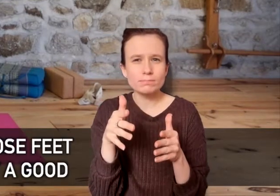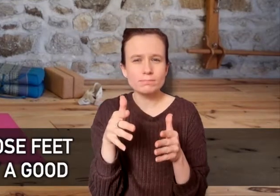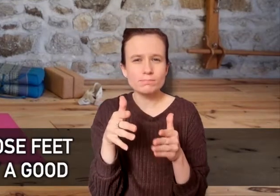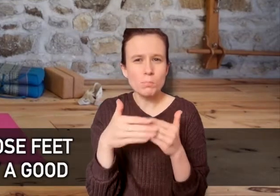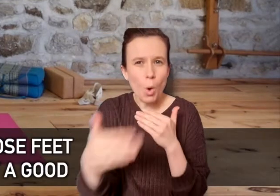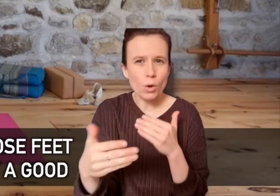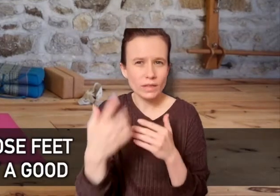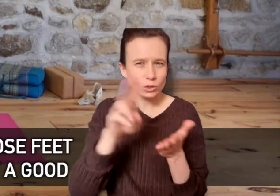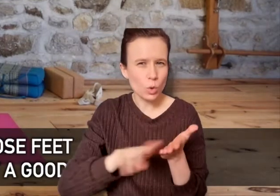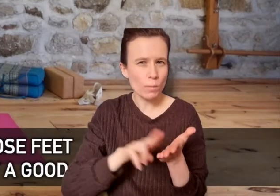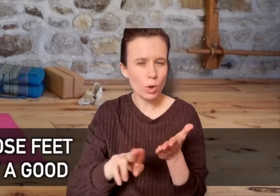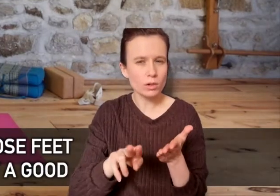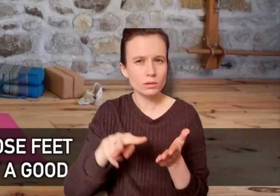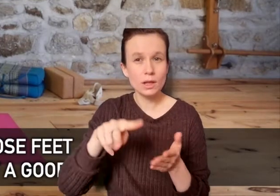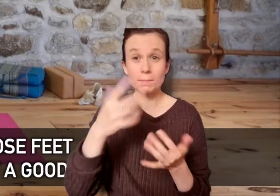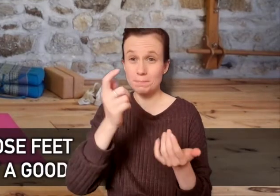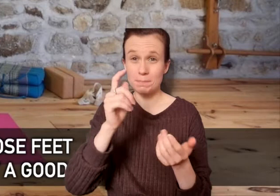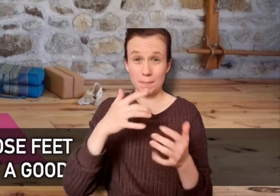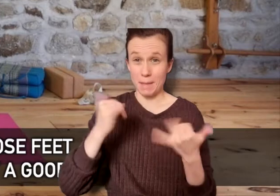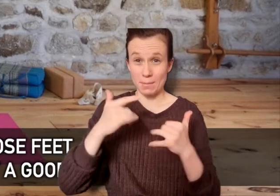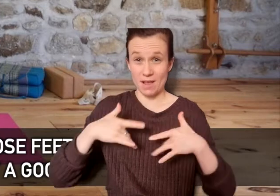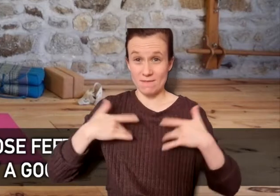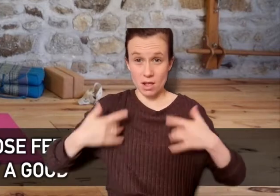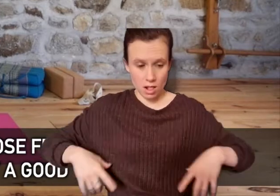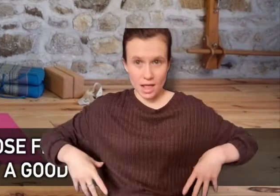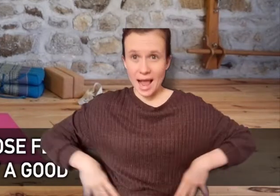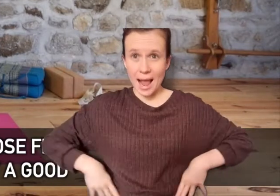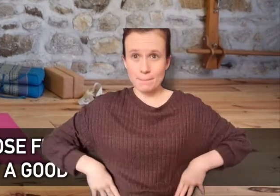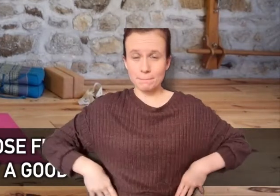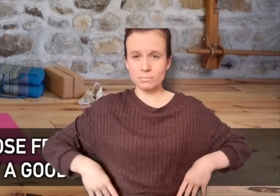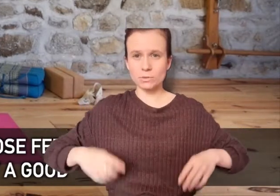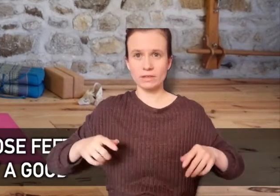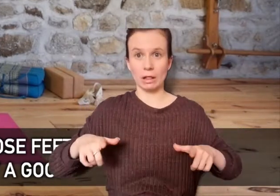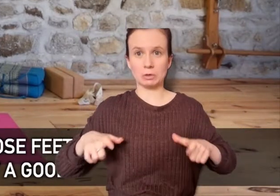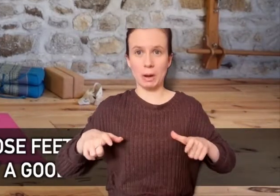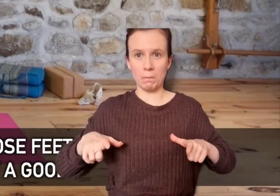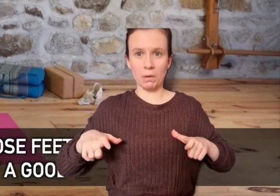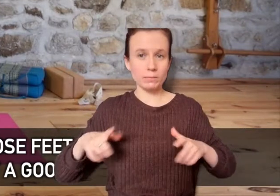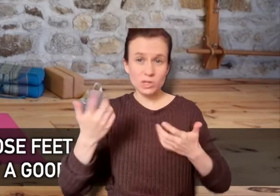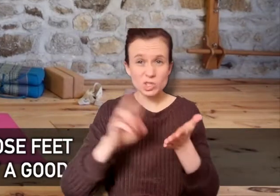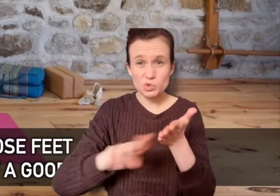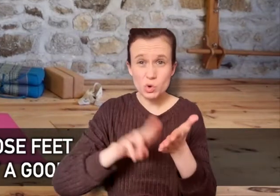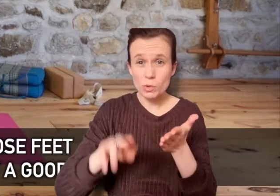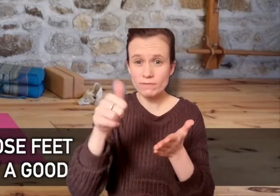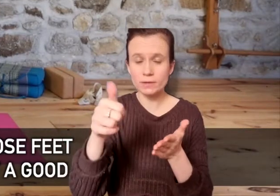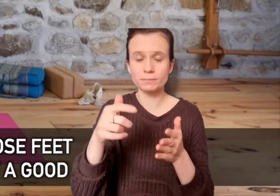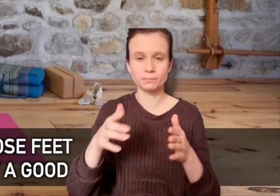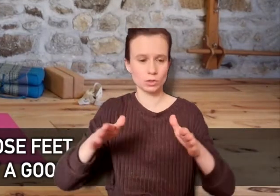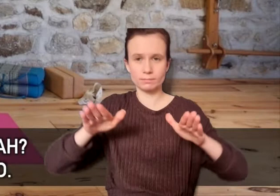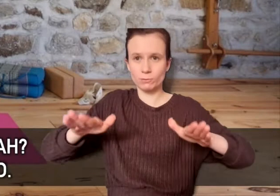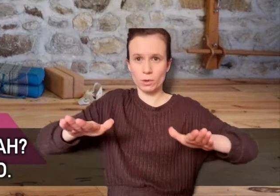normal. From there, we're going to rotate those feet inward, heels outward. So you've got